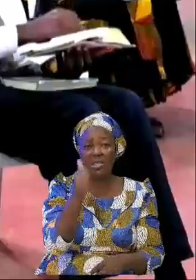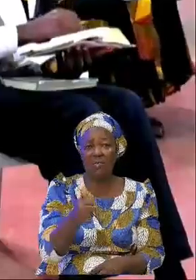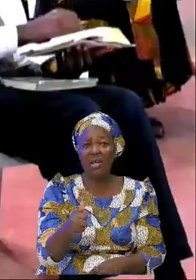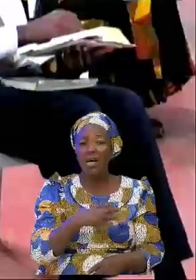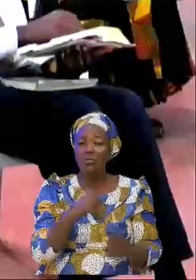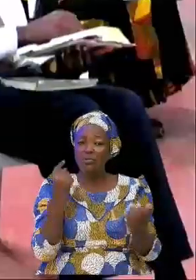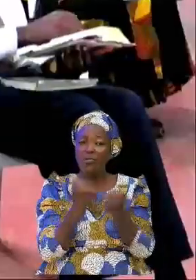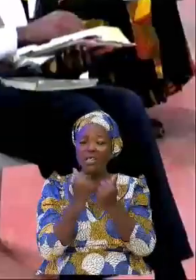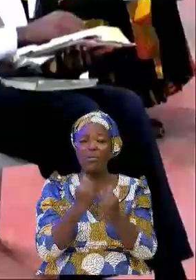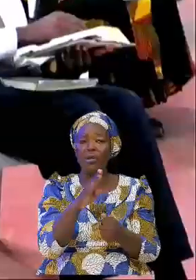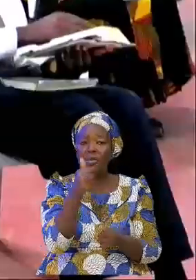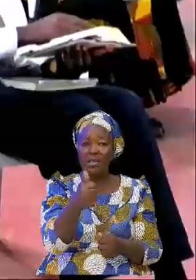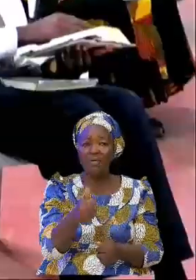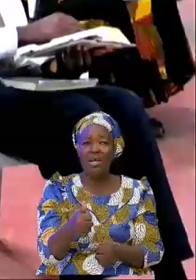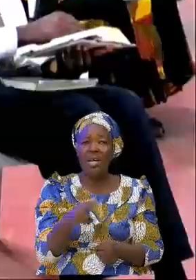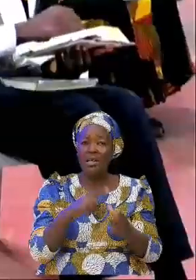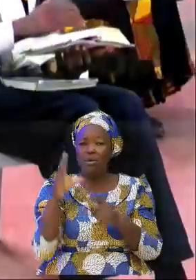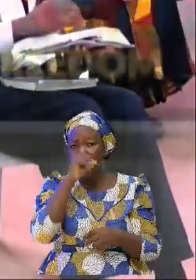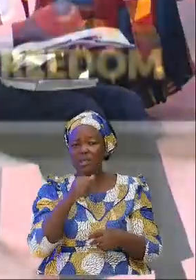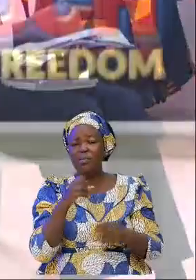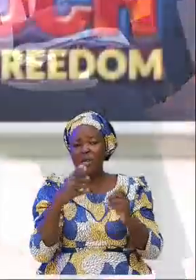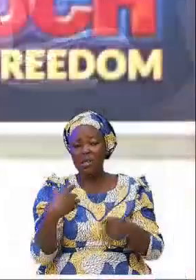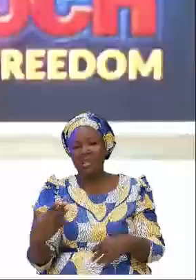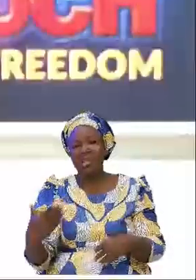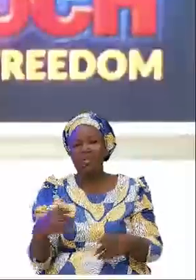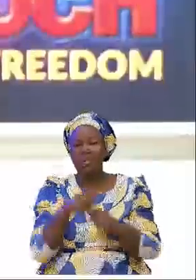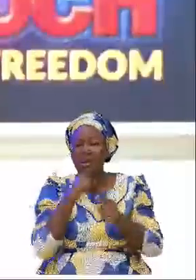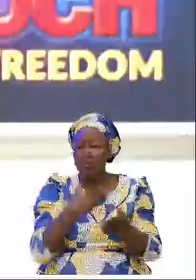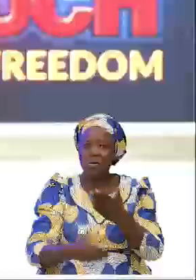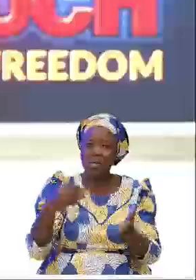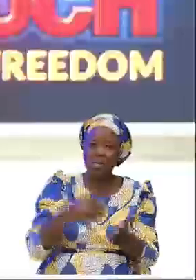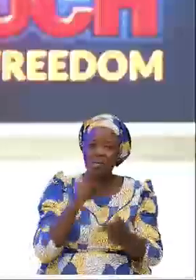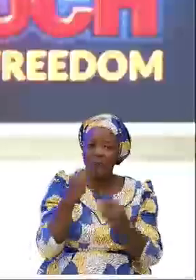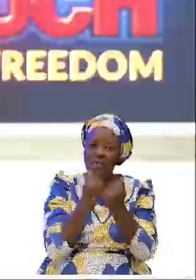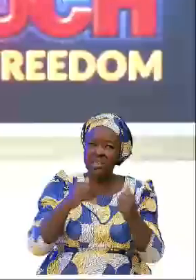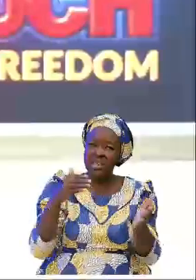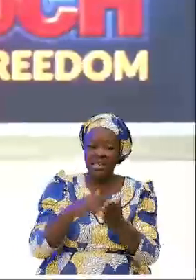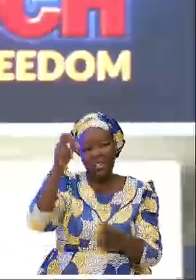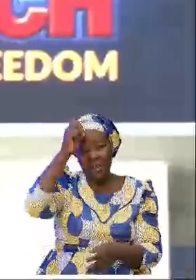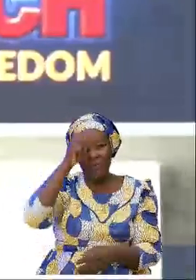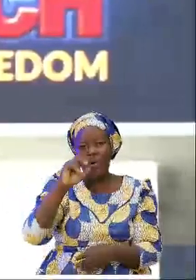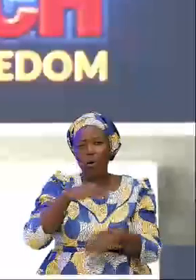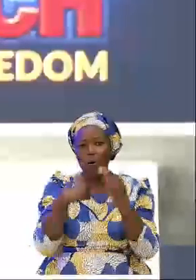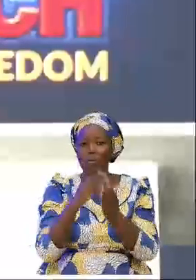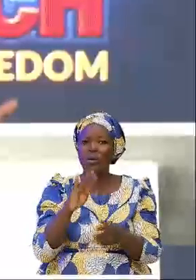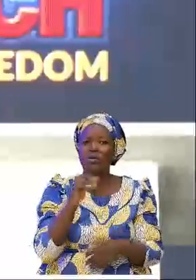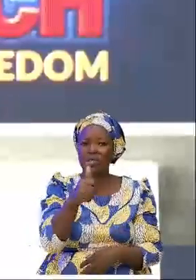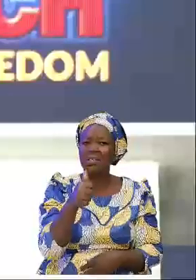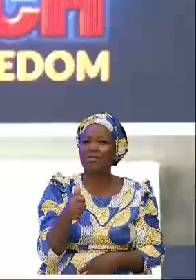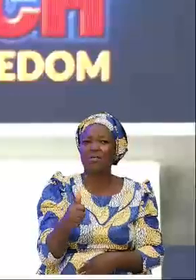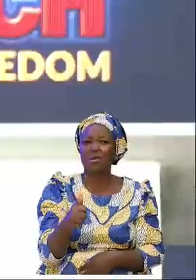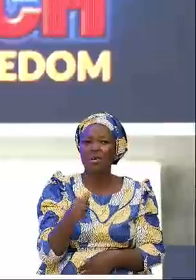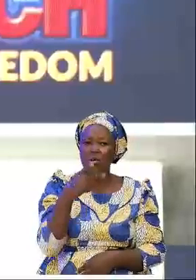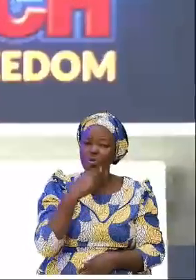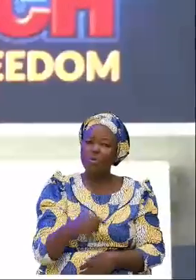world all by yourself. How can you overcome? You're missing a lot when you're not born again. You're fighting against